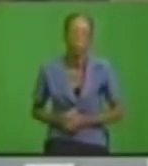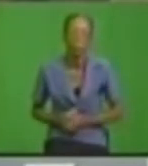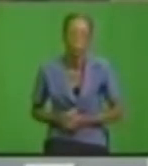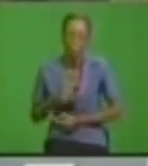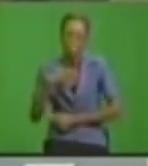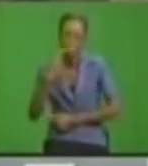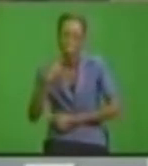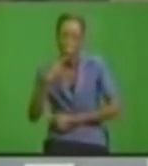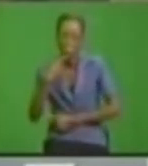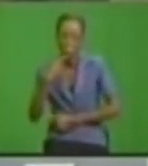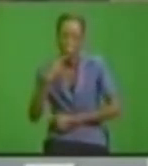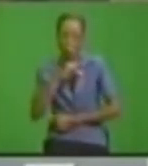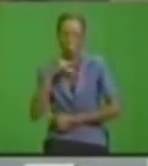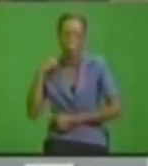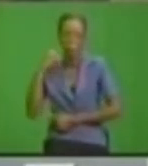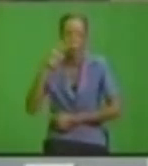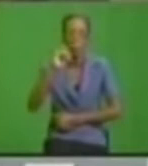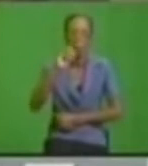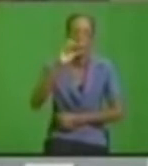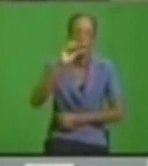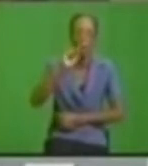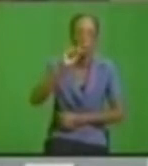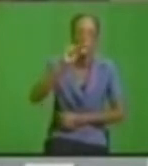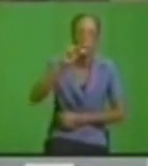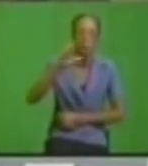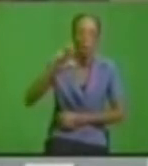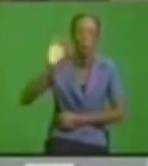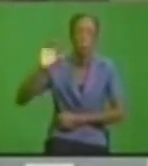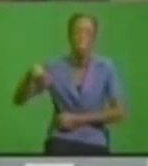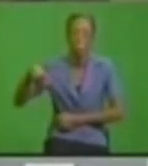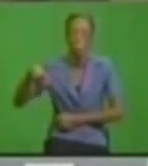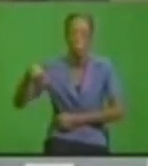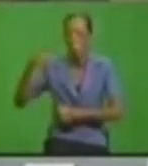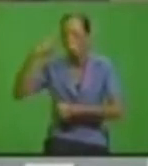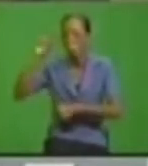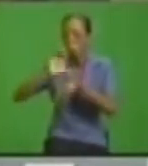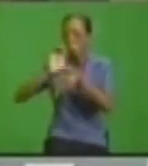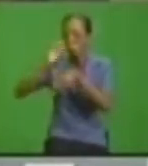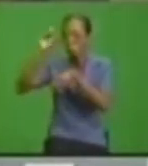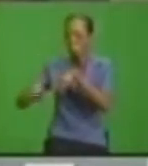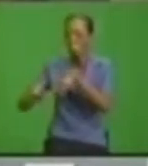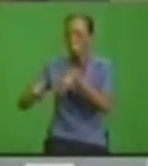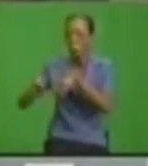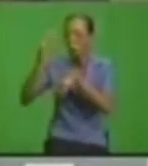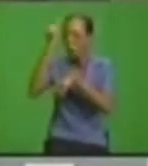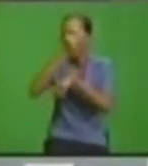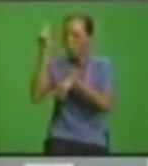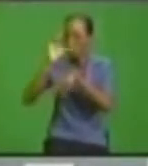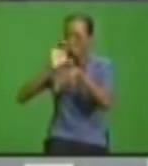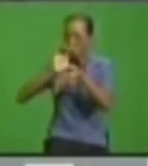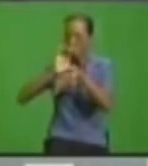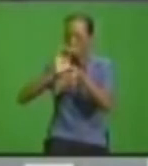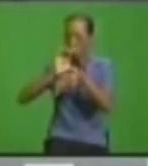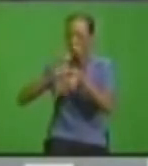Monsignor Christian Pereira, Vicar General of the Catholic Diocese, at that same memorial